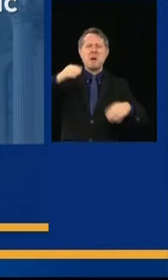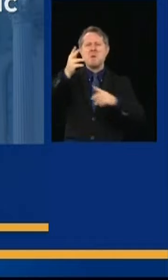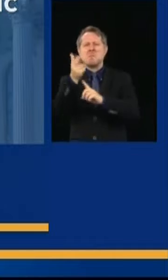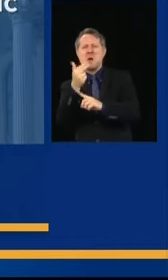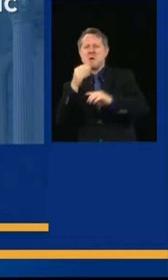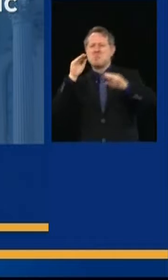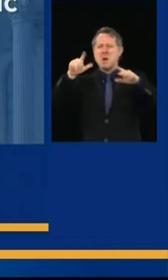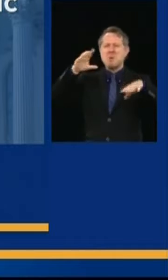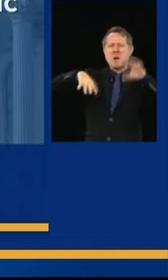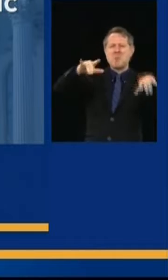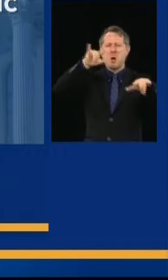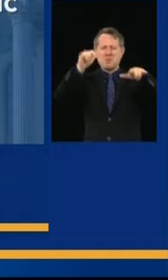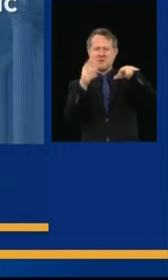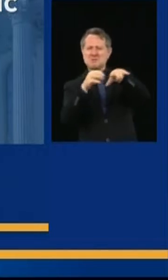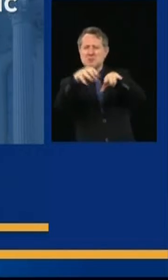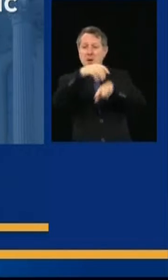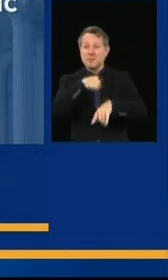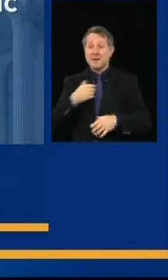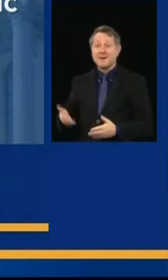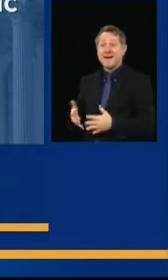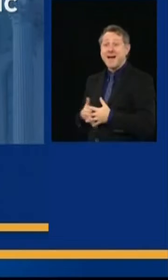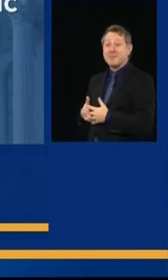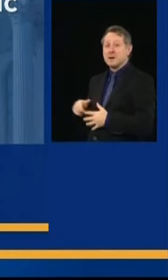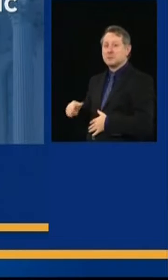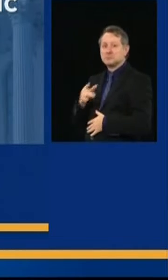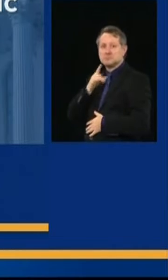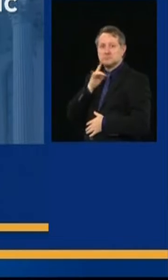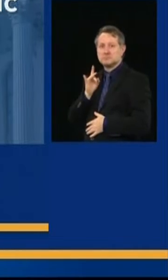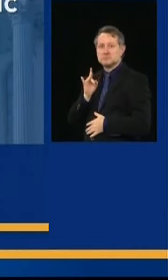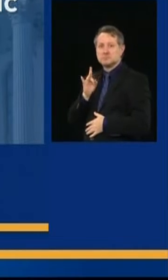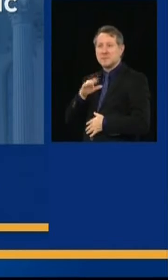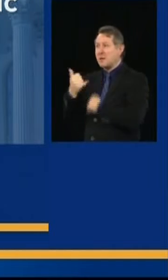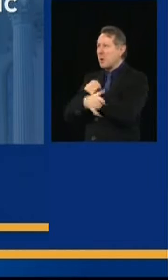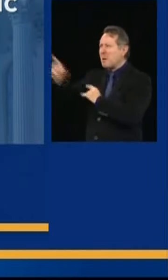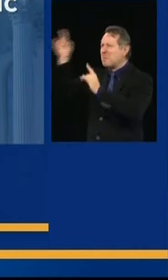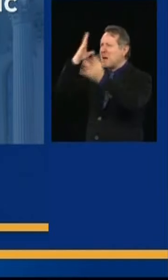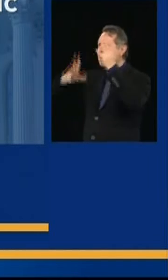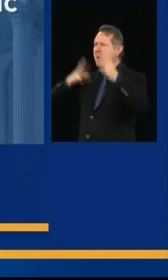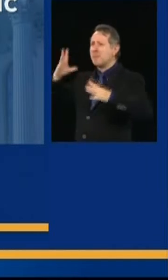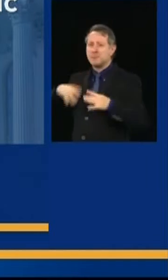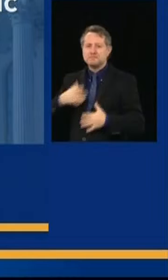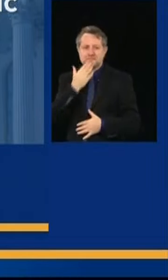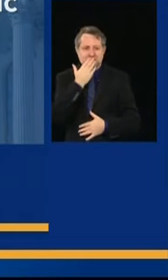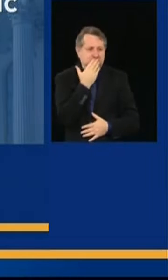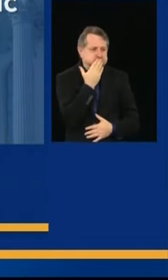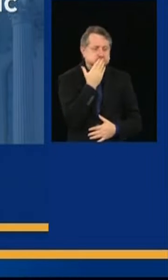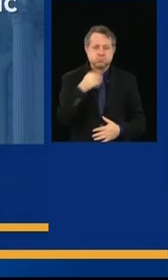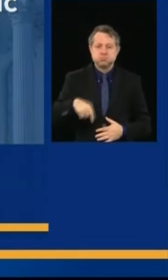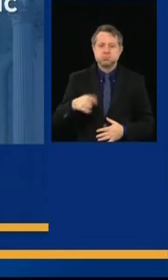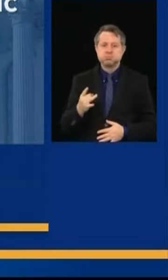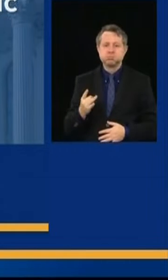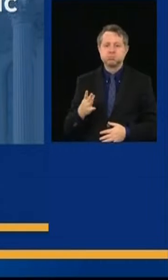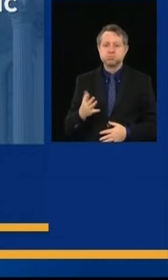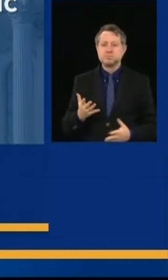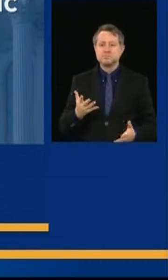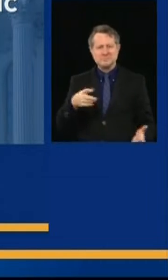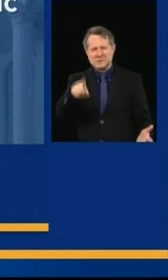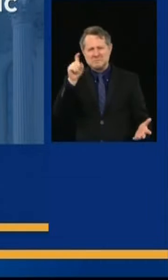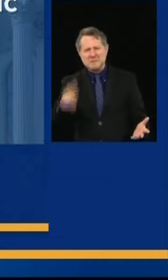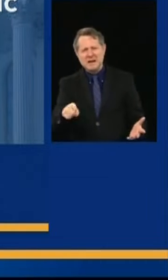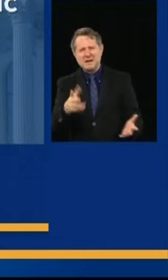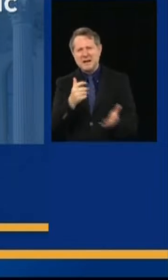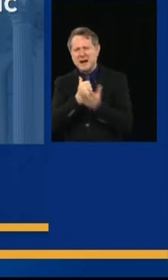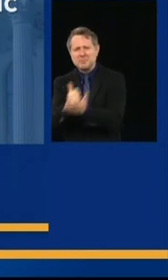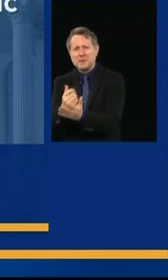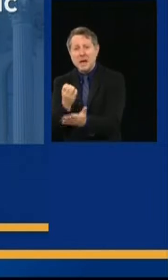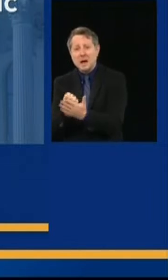then you come to an airport in this country. You need to stimulate the economy. You need to create jobs. Do what every president